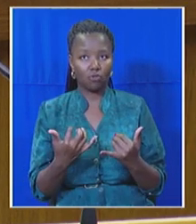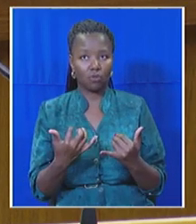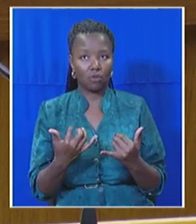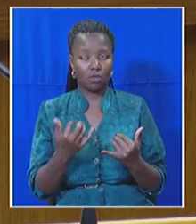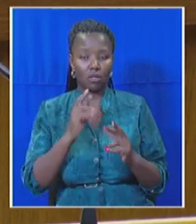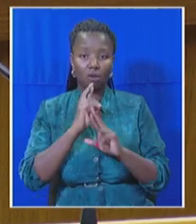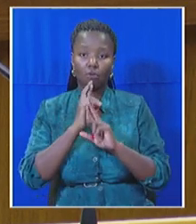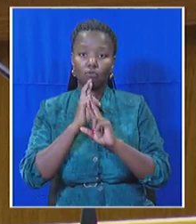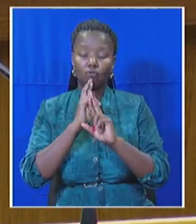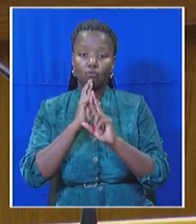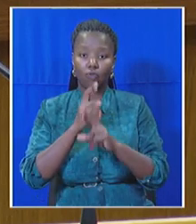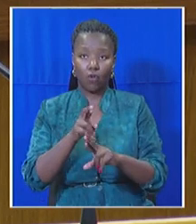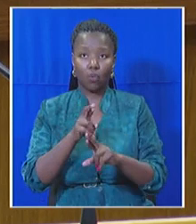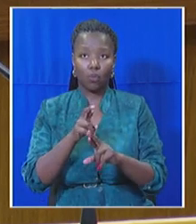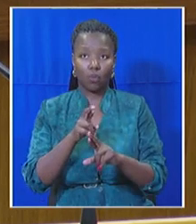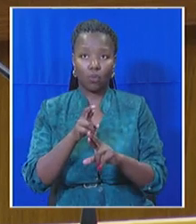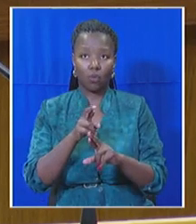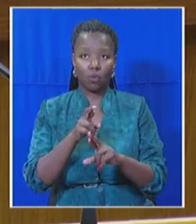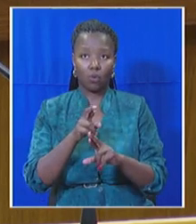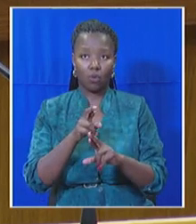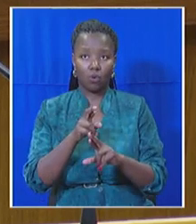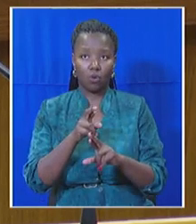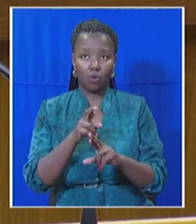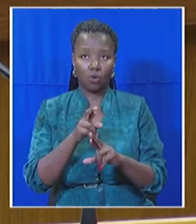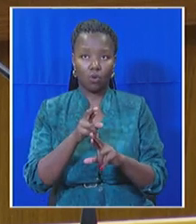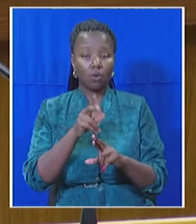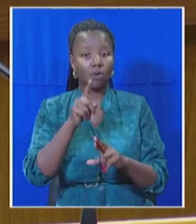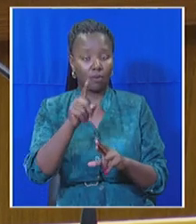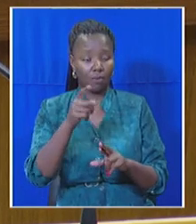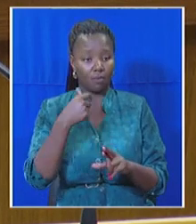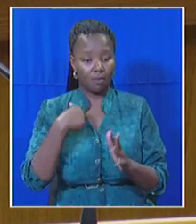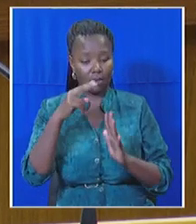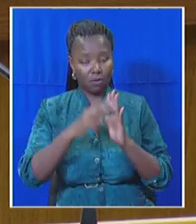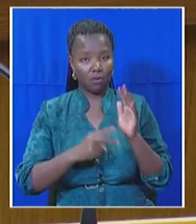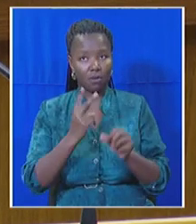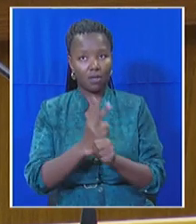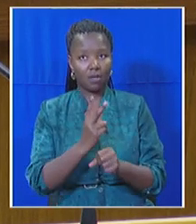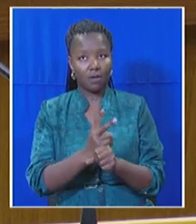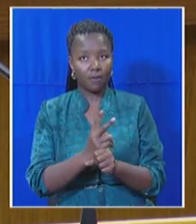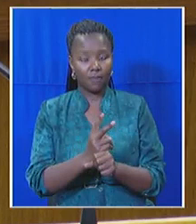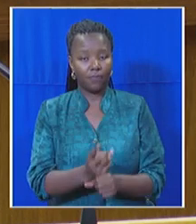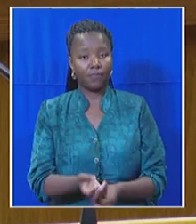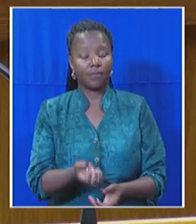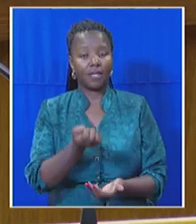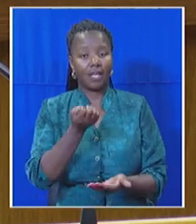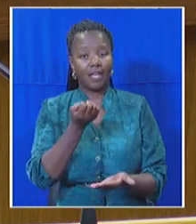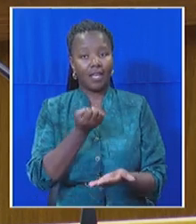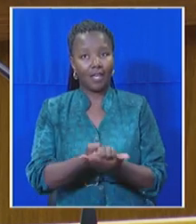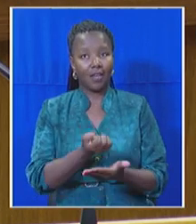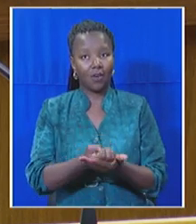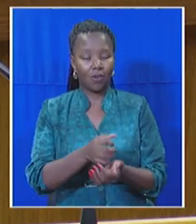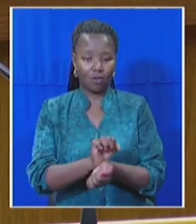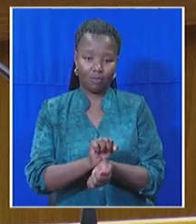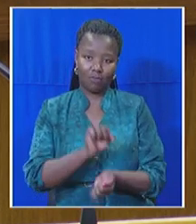the budget review. Or let me repeat it so you can hear. The economic freedom fighters, government